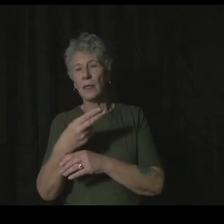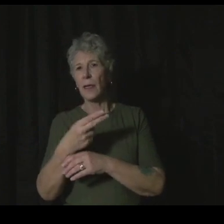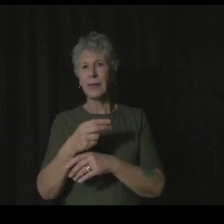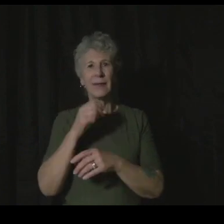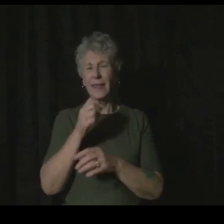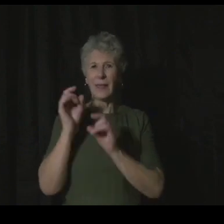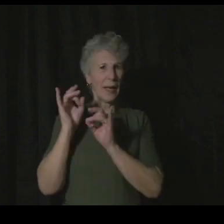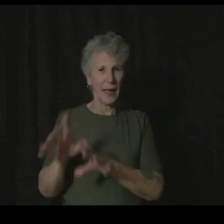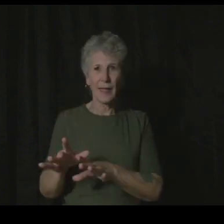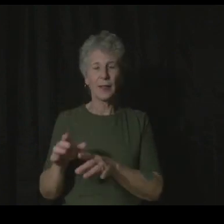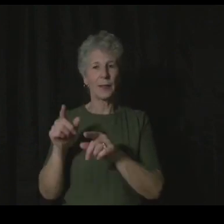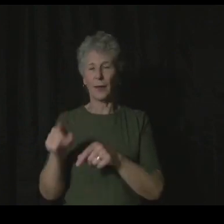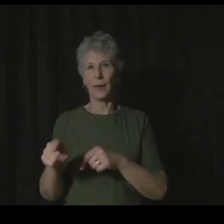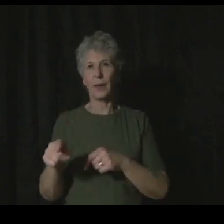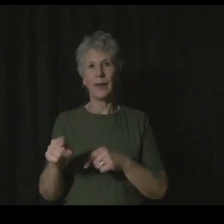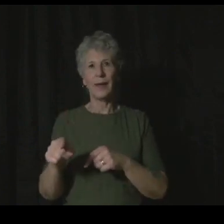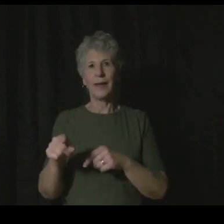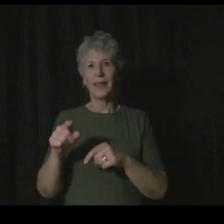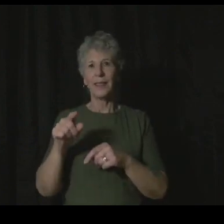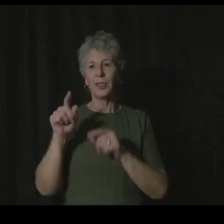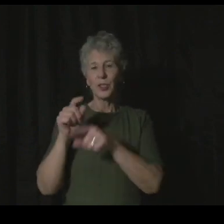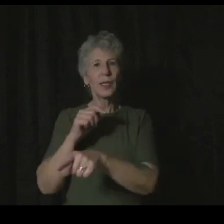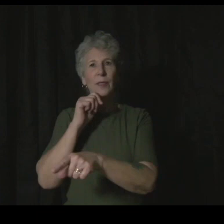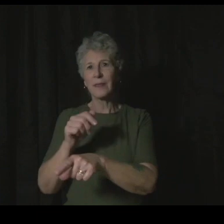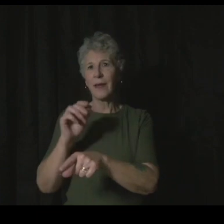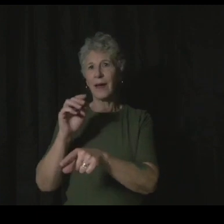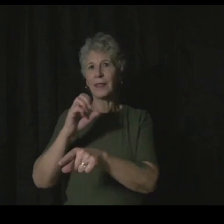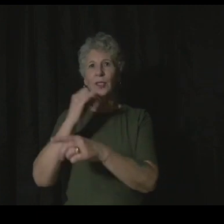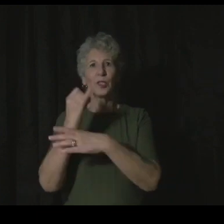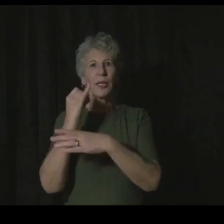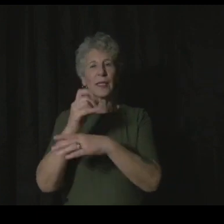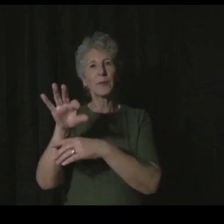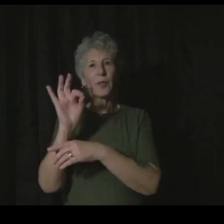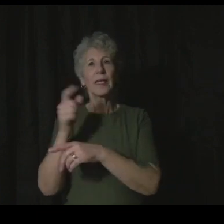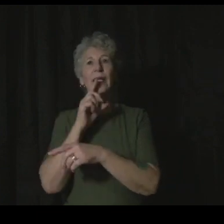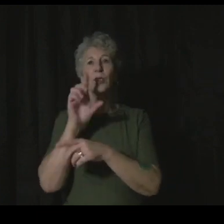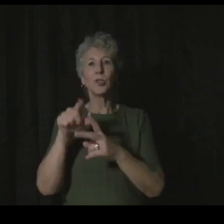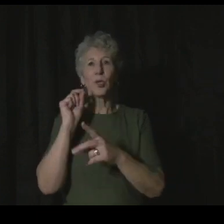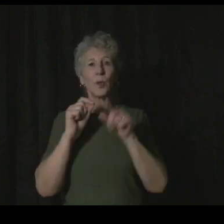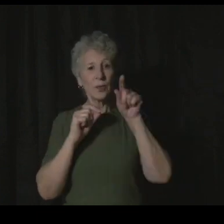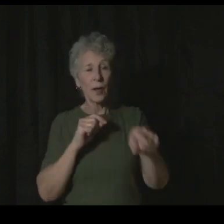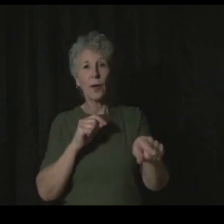It wasn't that he hated her. She was not his choice. He chose Rachel.